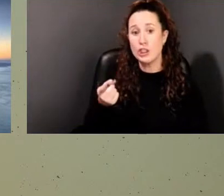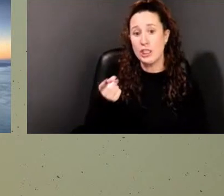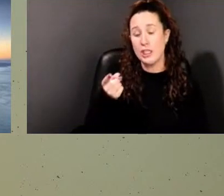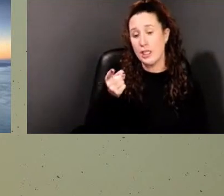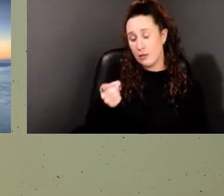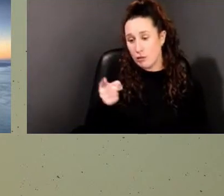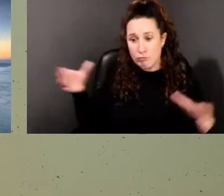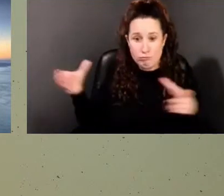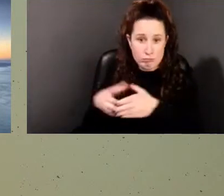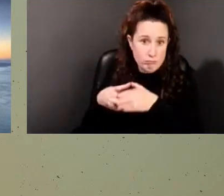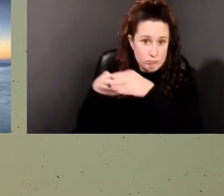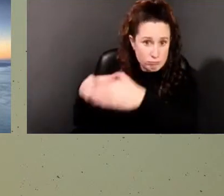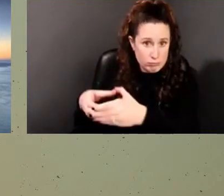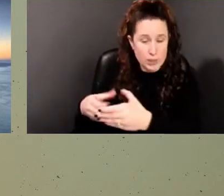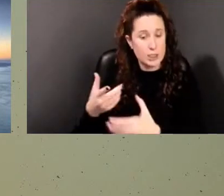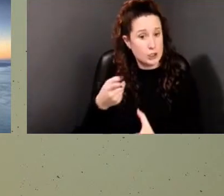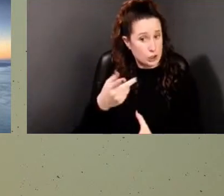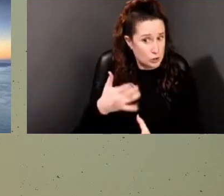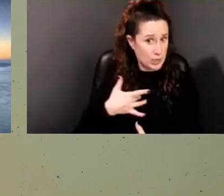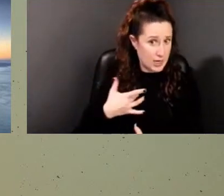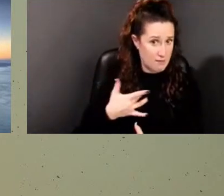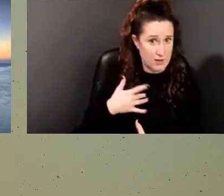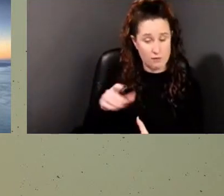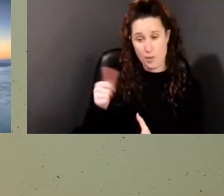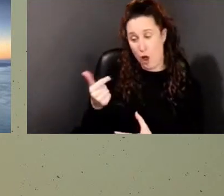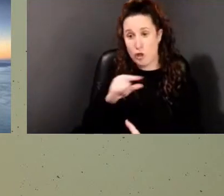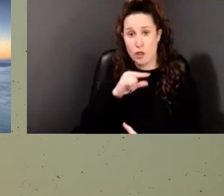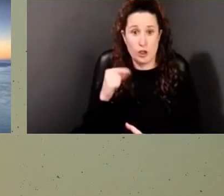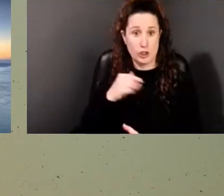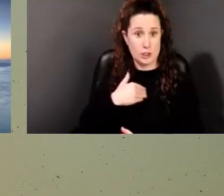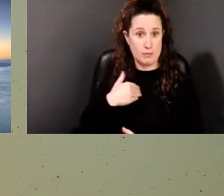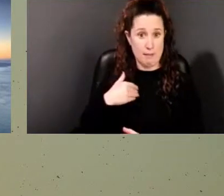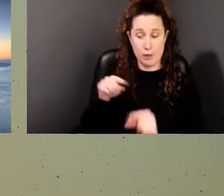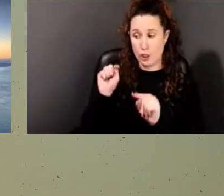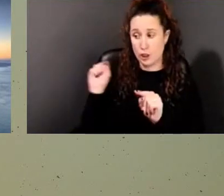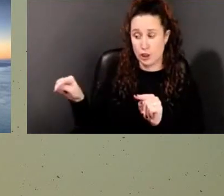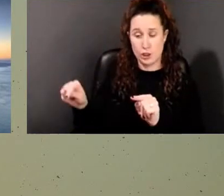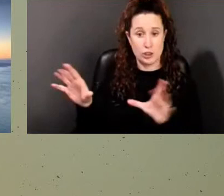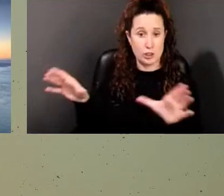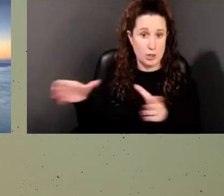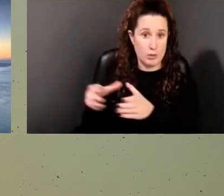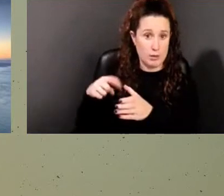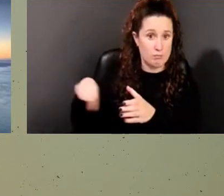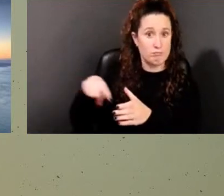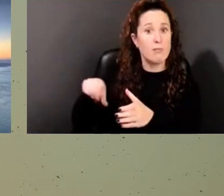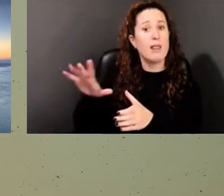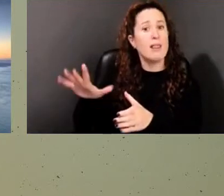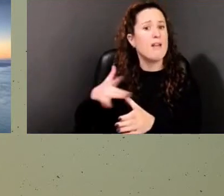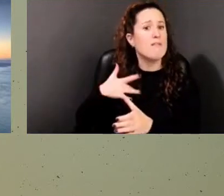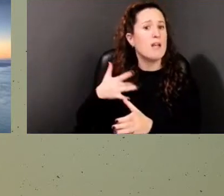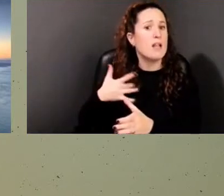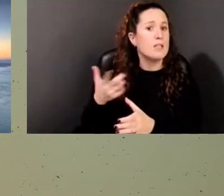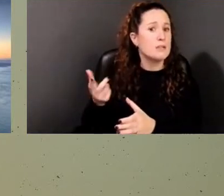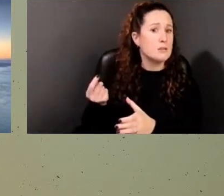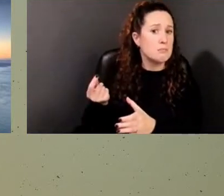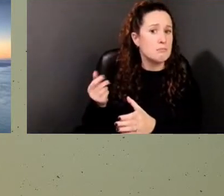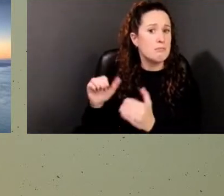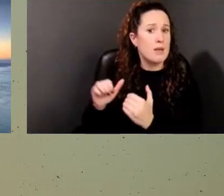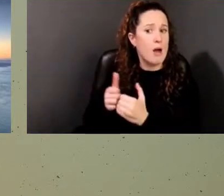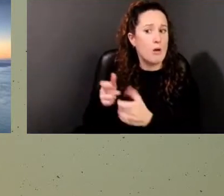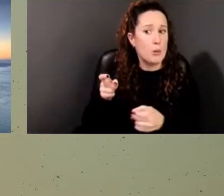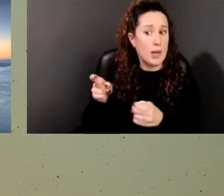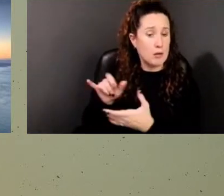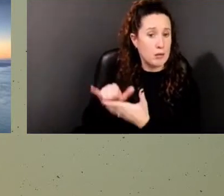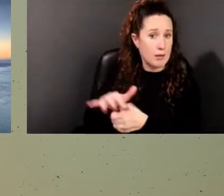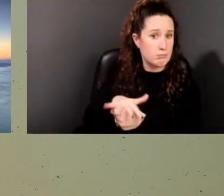the others that you visited the site with as to their feelings about how to handle